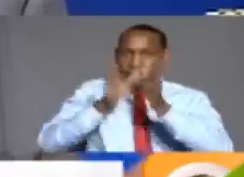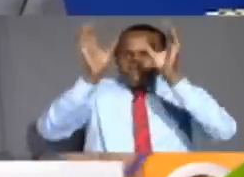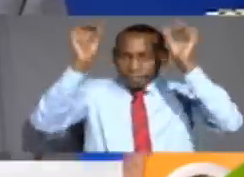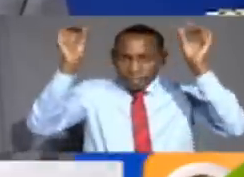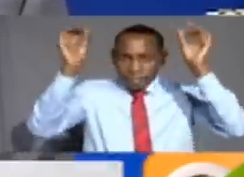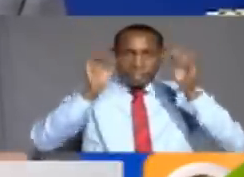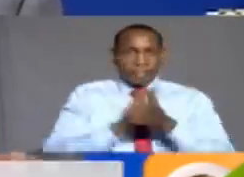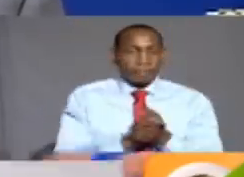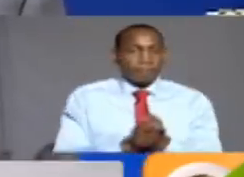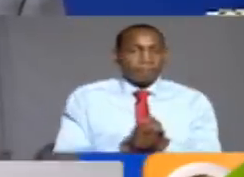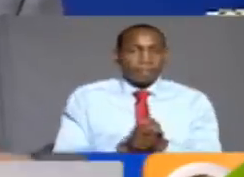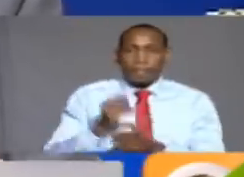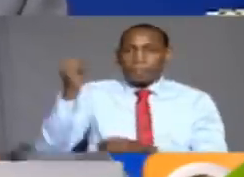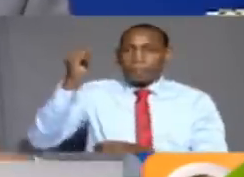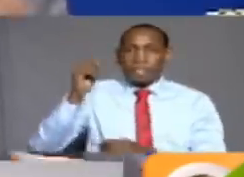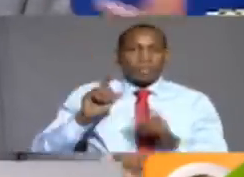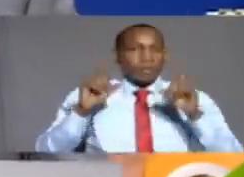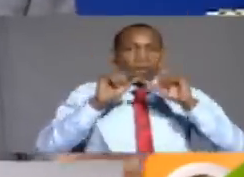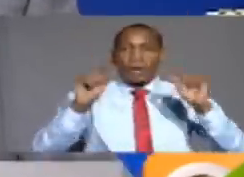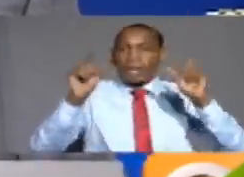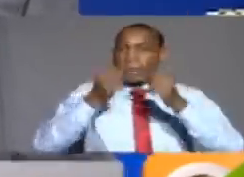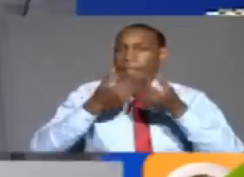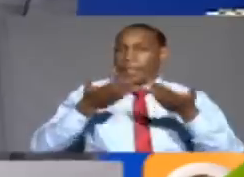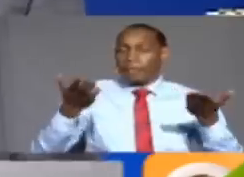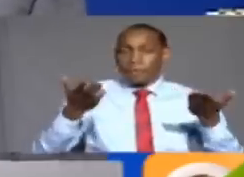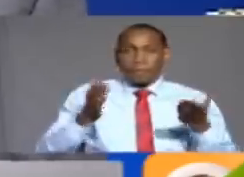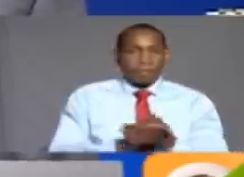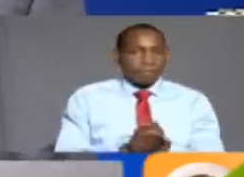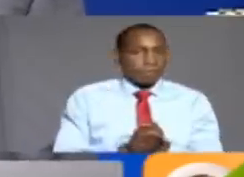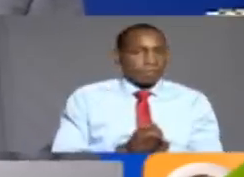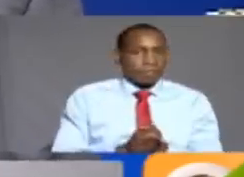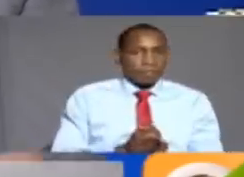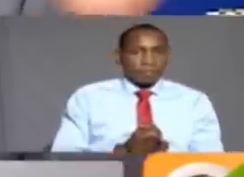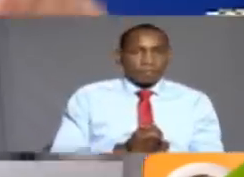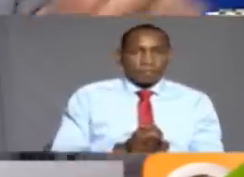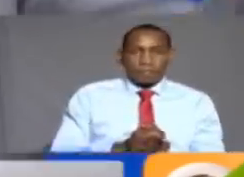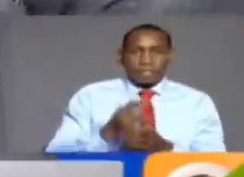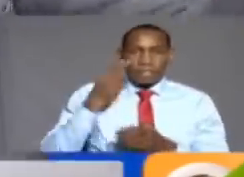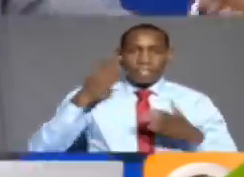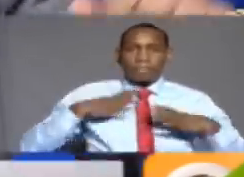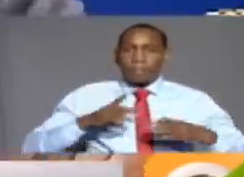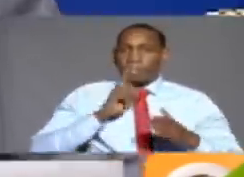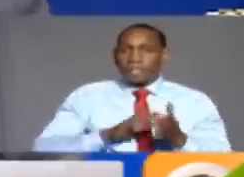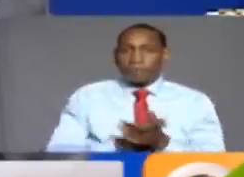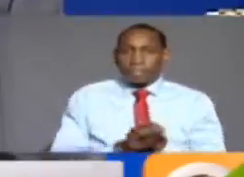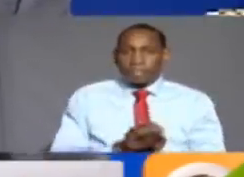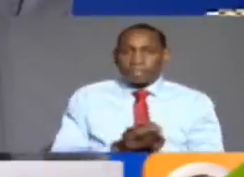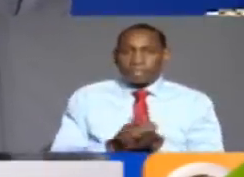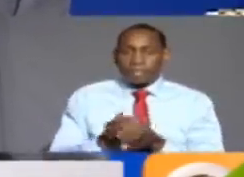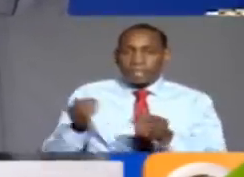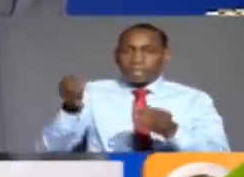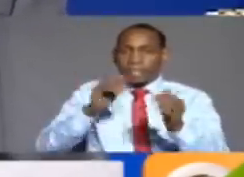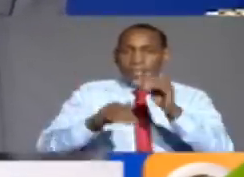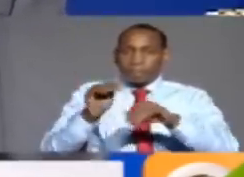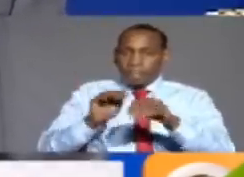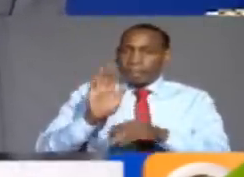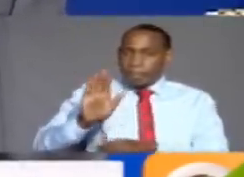political environment with noise all over and saying, you definitely have to politic though. Do you see people on my toe saying, where were you to touch your Google? Do you see people on my